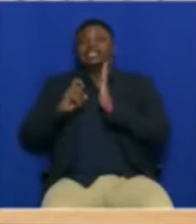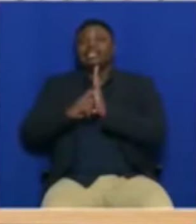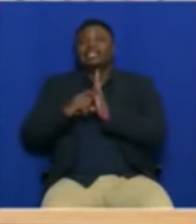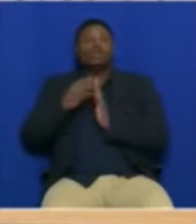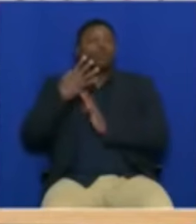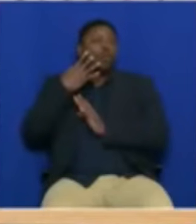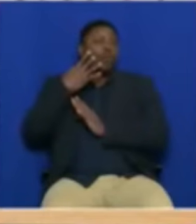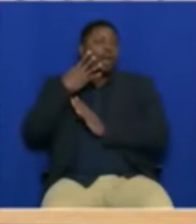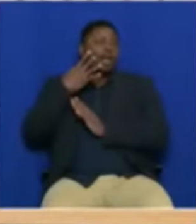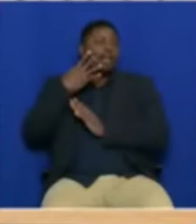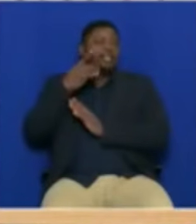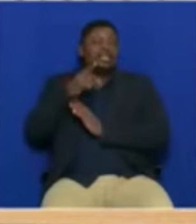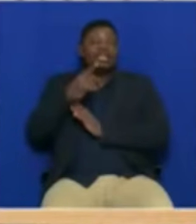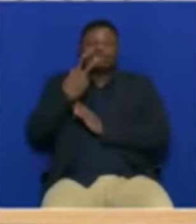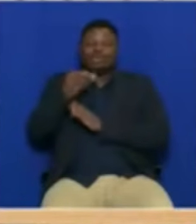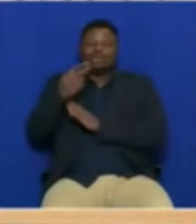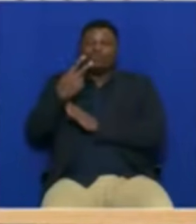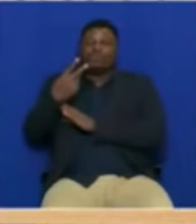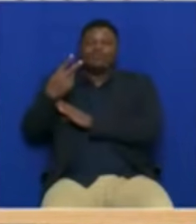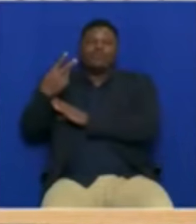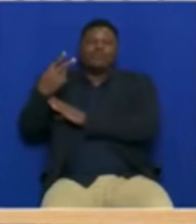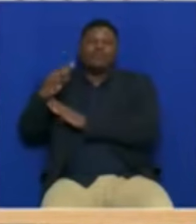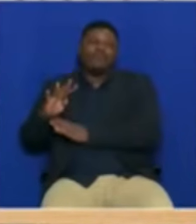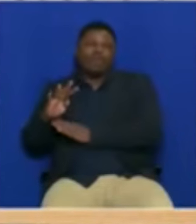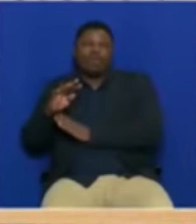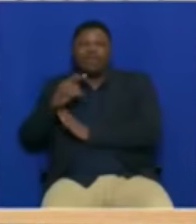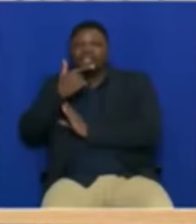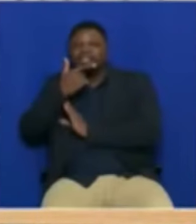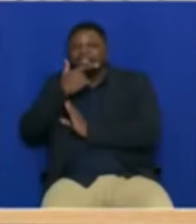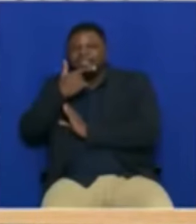2024. That's my start point.